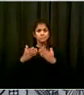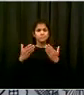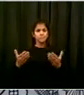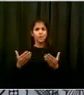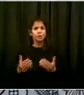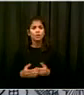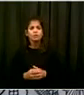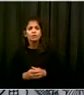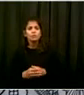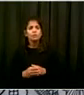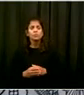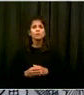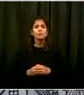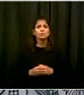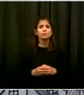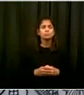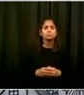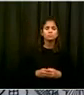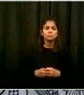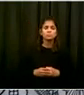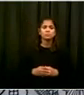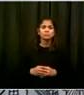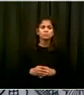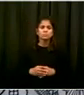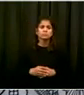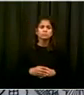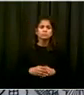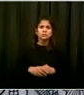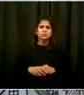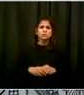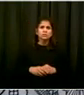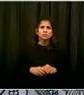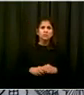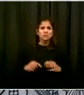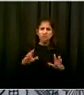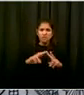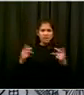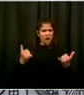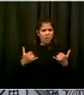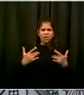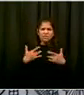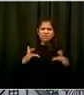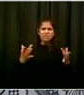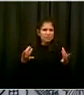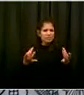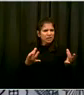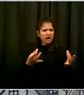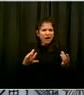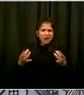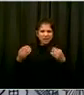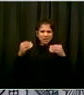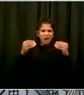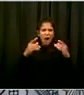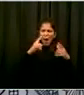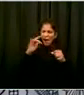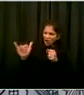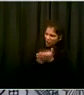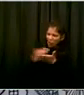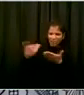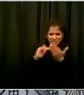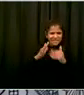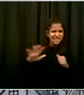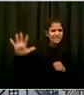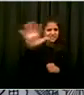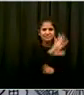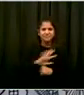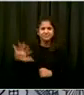very, very sensitive moment for the future of all of New York City. If we right now respect